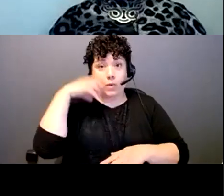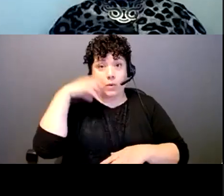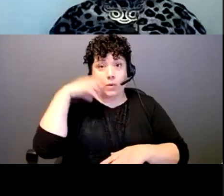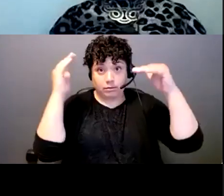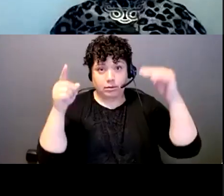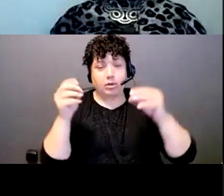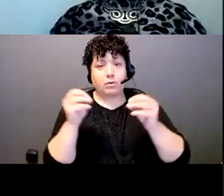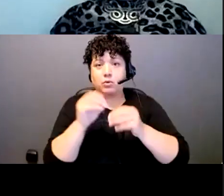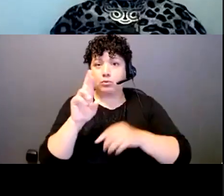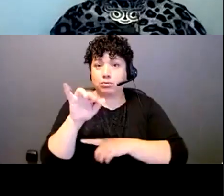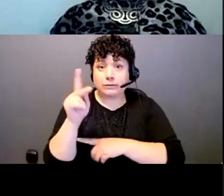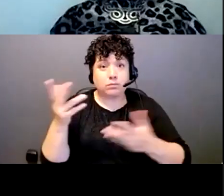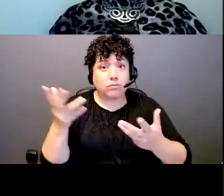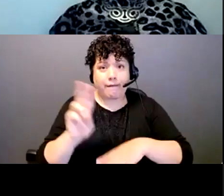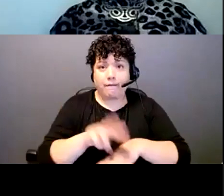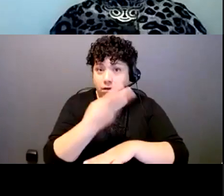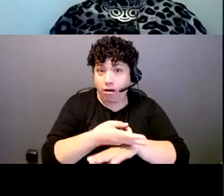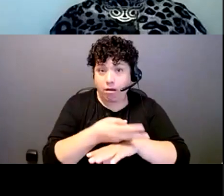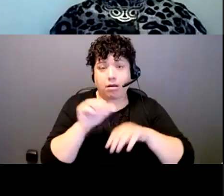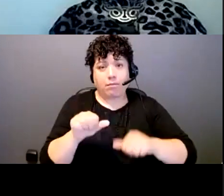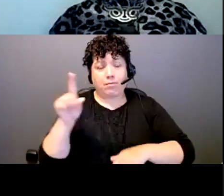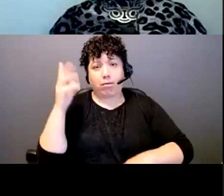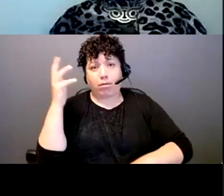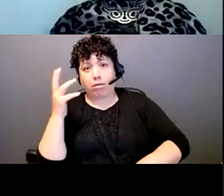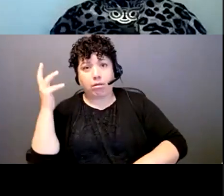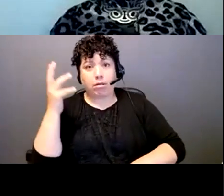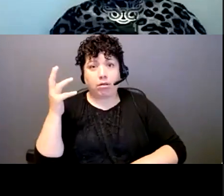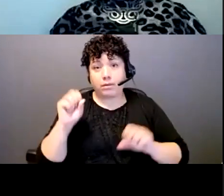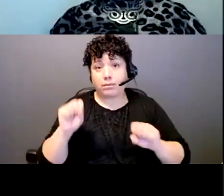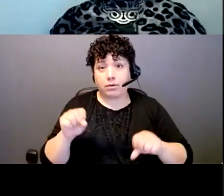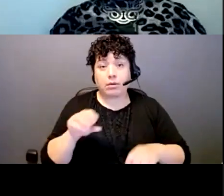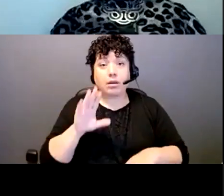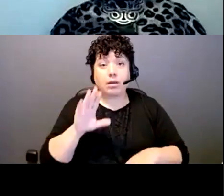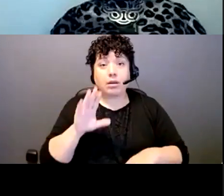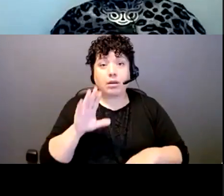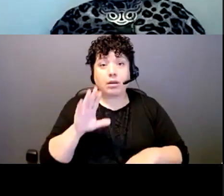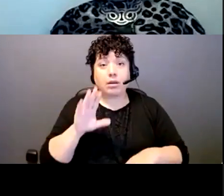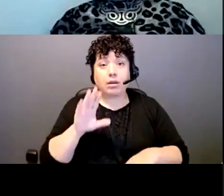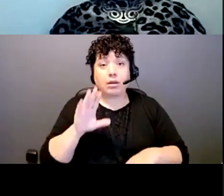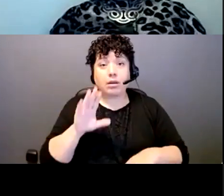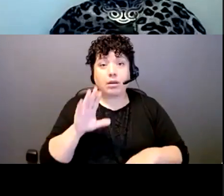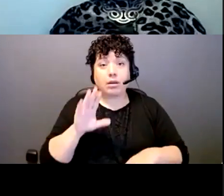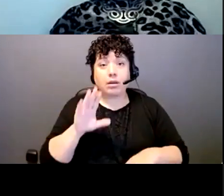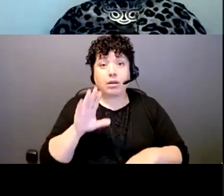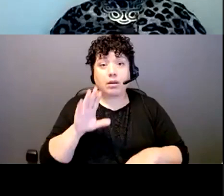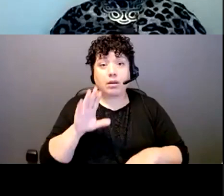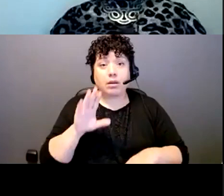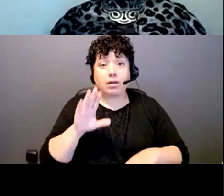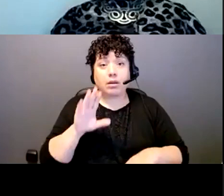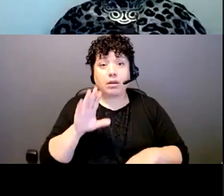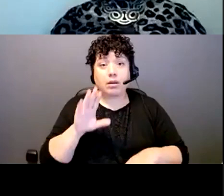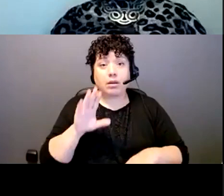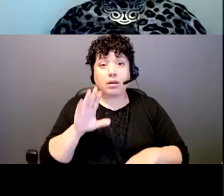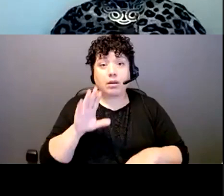and delirium. There's a connection between suicide in older adults, and that's a predictor of suicide risk. It